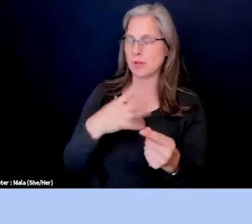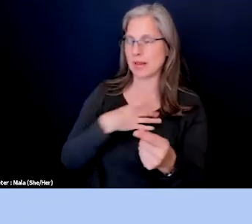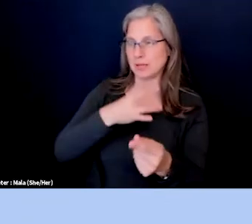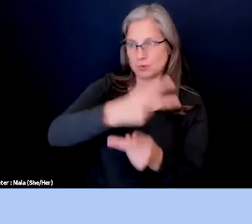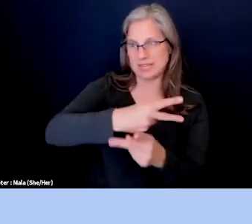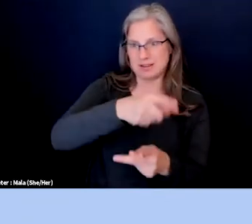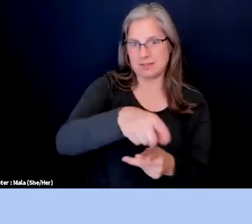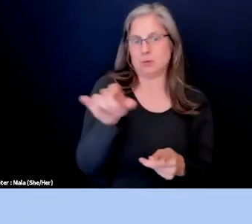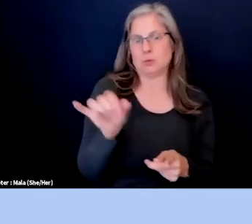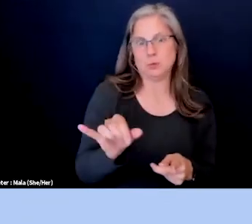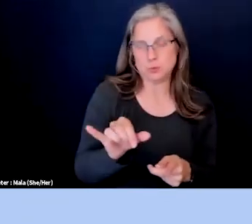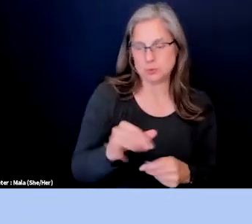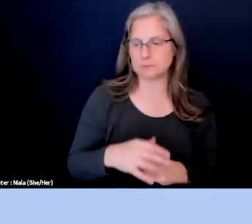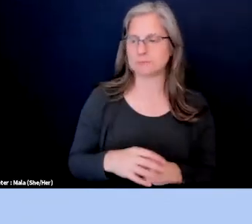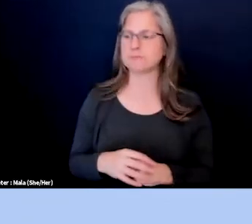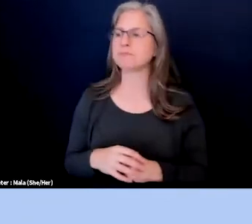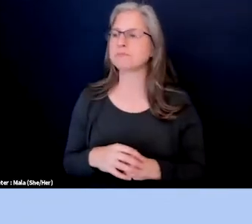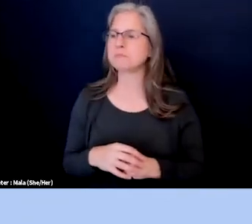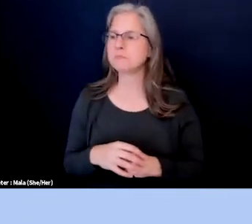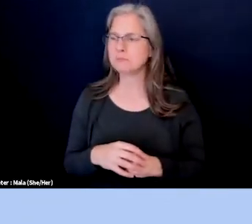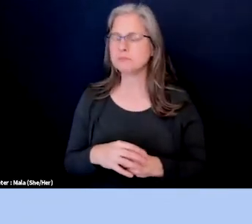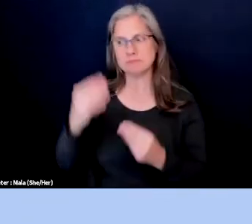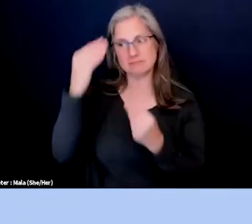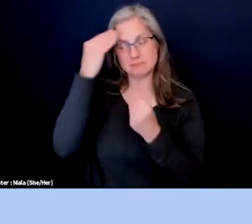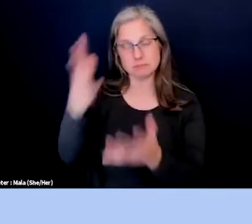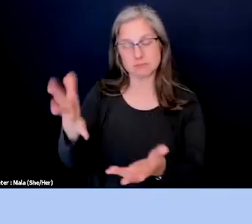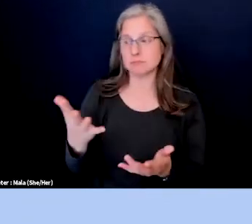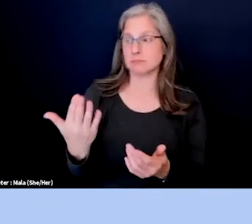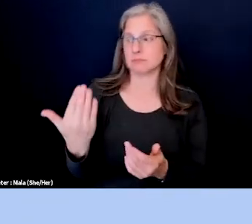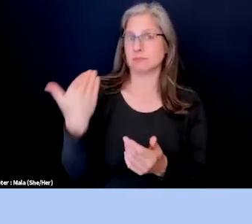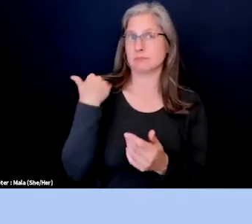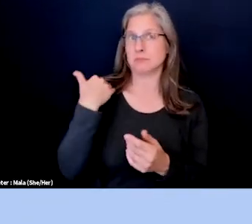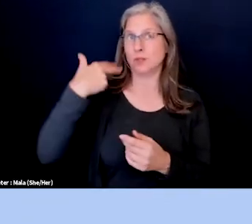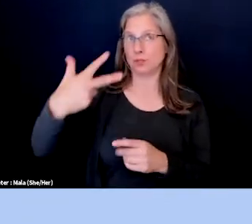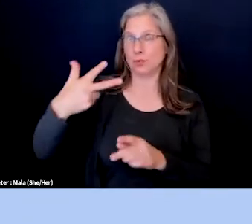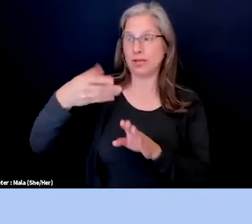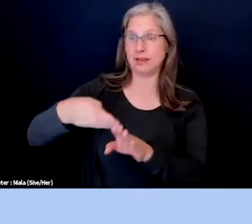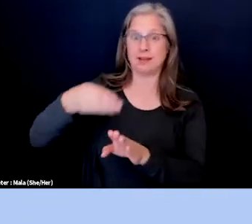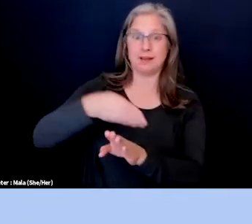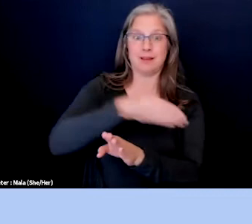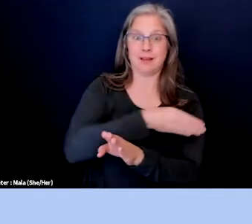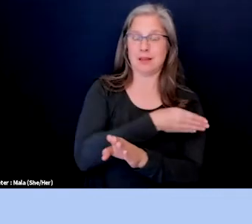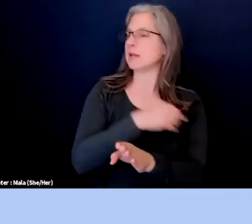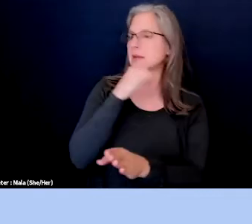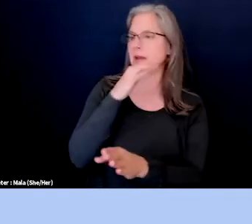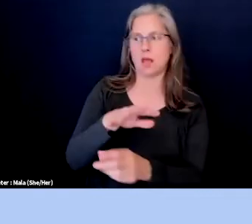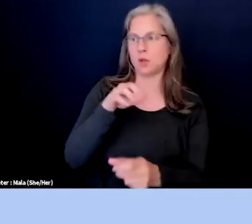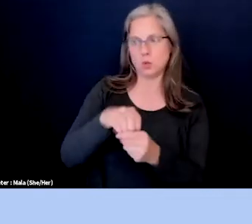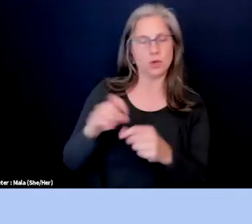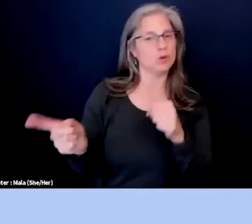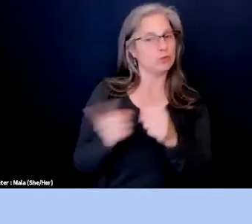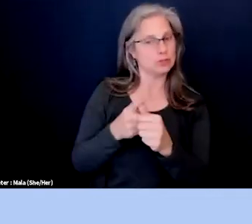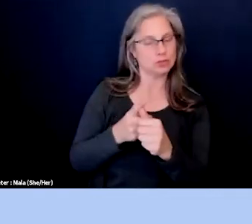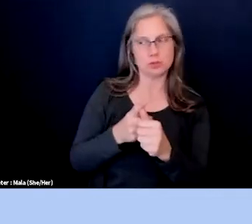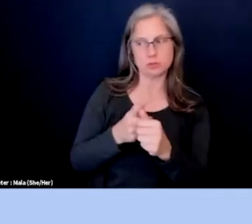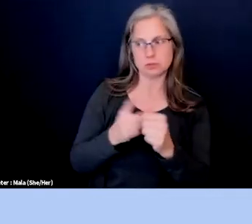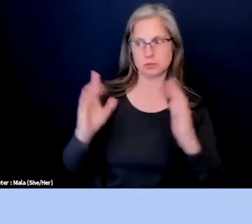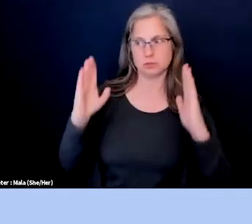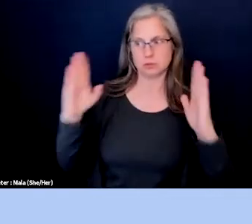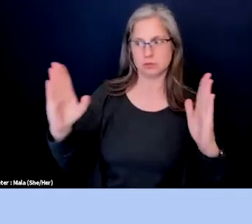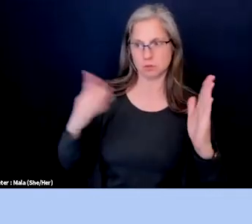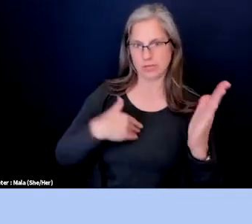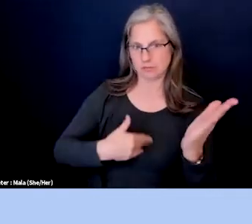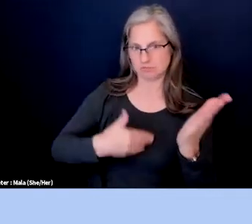of. It is of note that the last 3 slides that you saw were not included in the original scope that was developed back